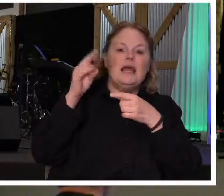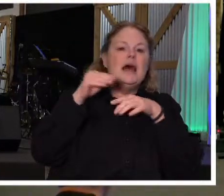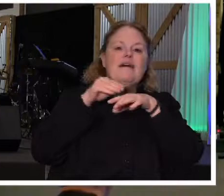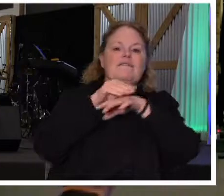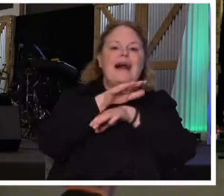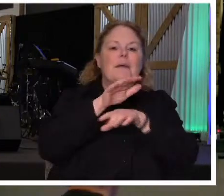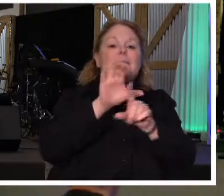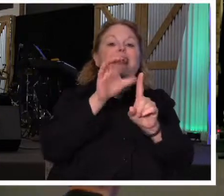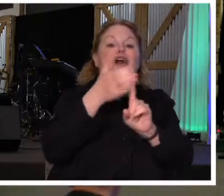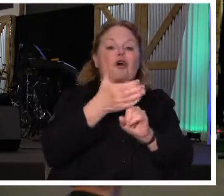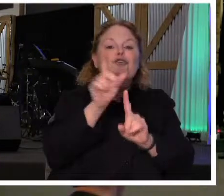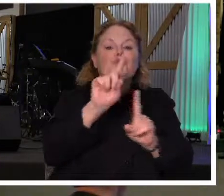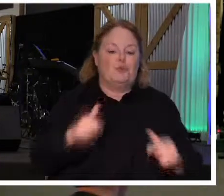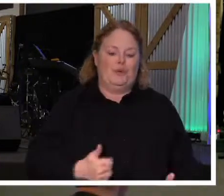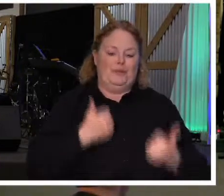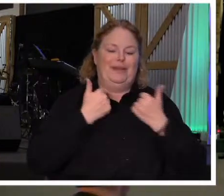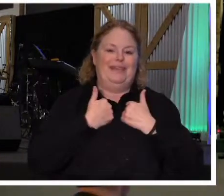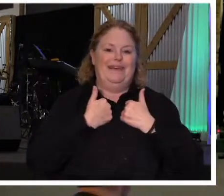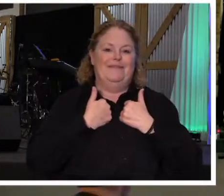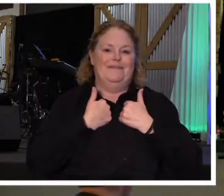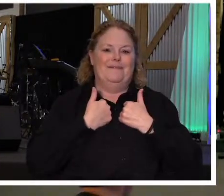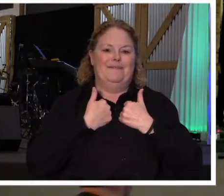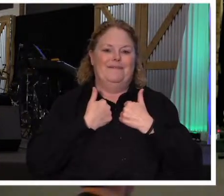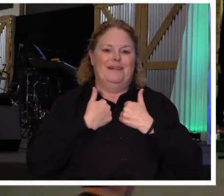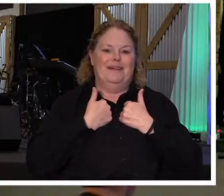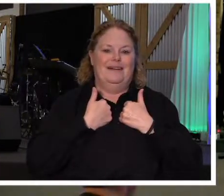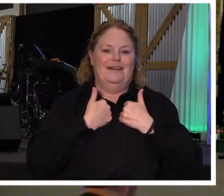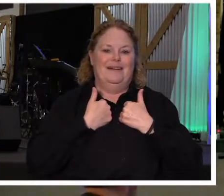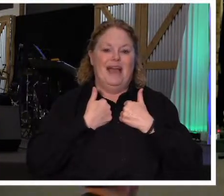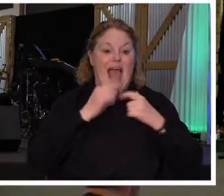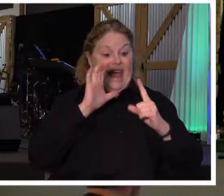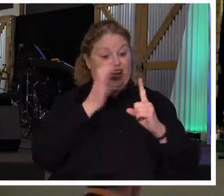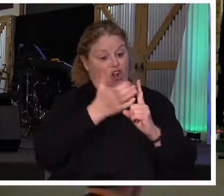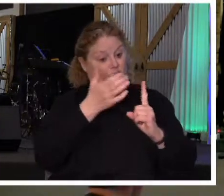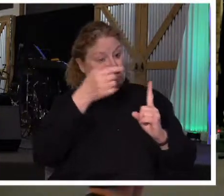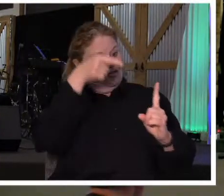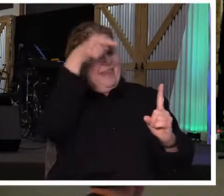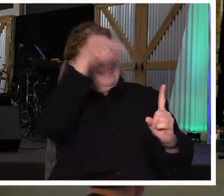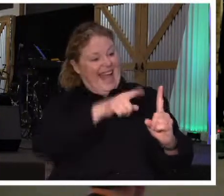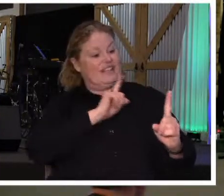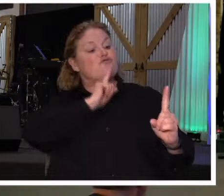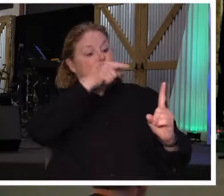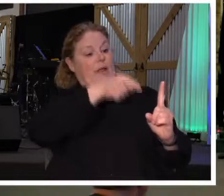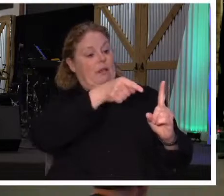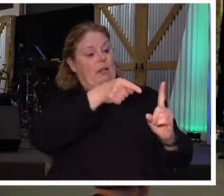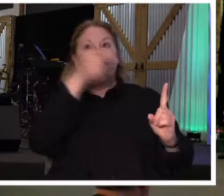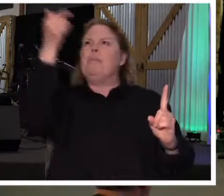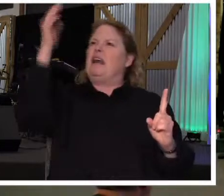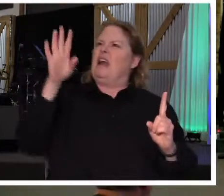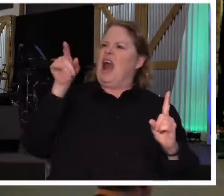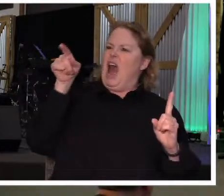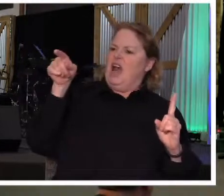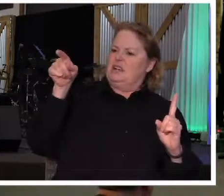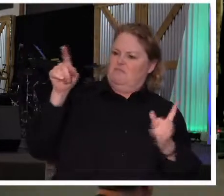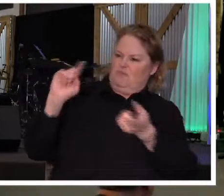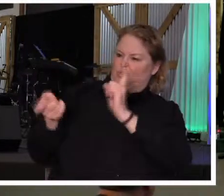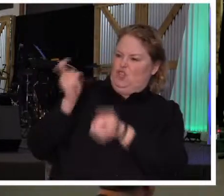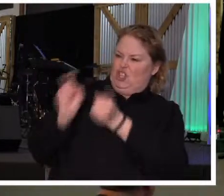period in which we live. And we hold culture as the reality and God as